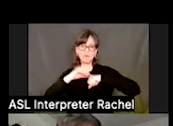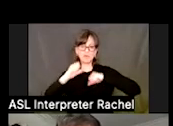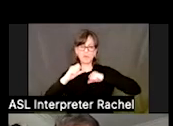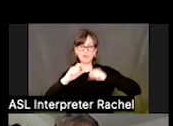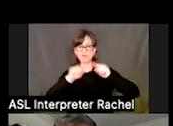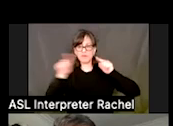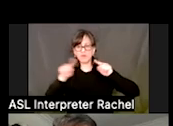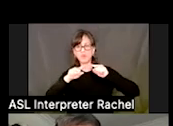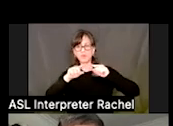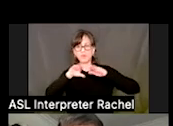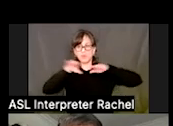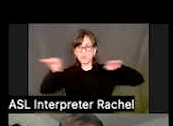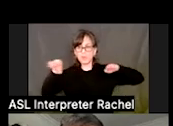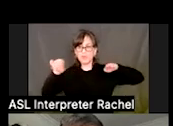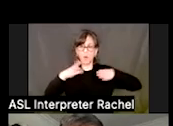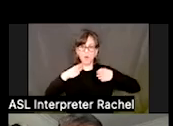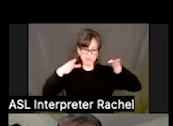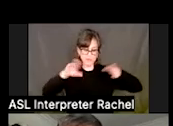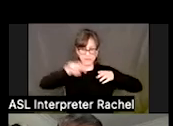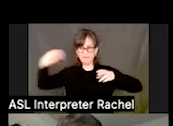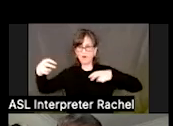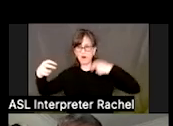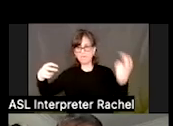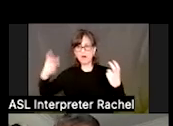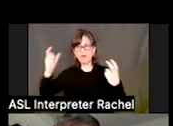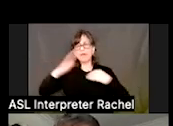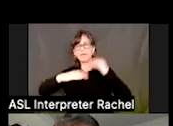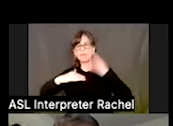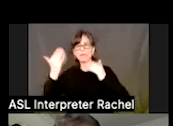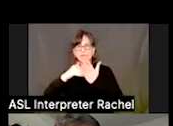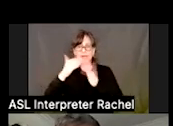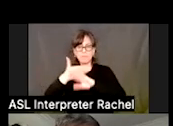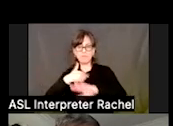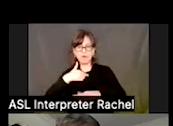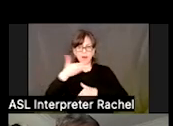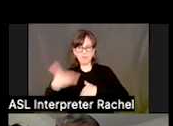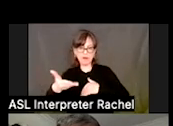went out in the street. I'm not sure which, but they had rebuilt it by the time I got there. Next slide.